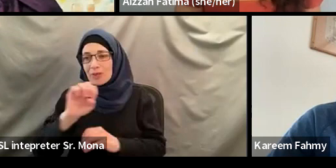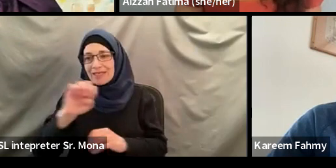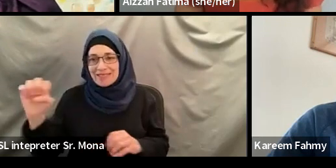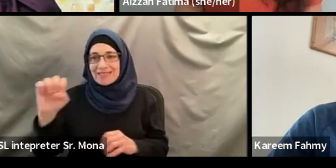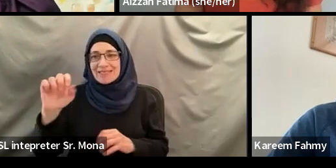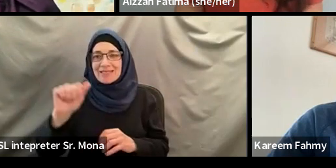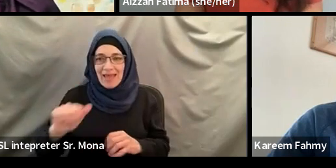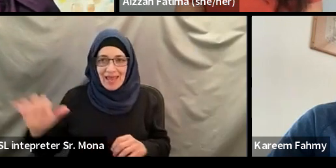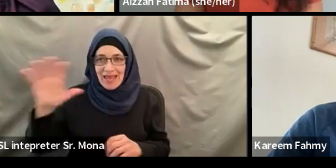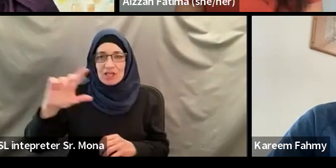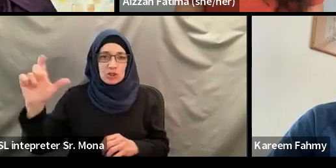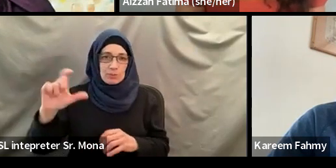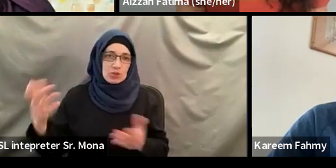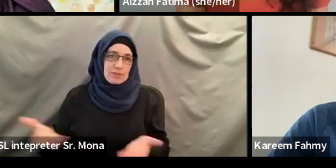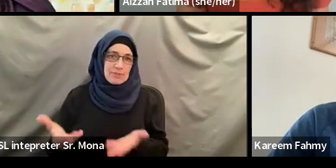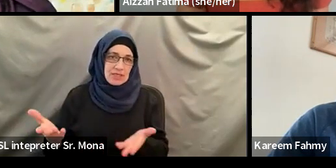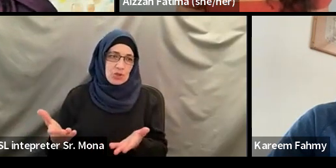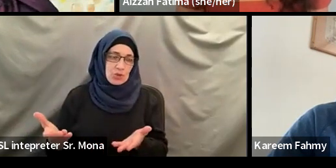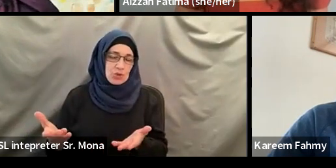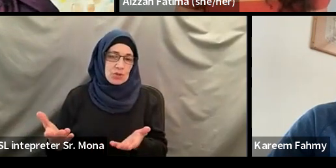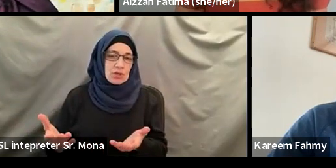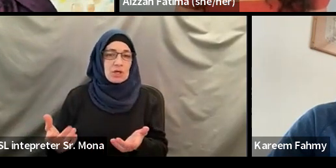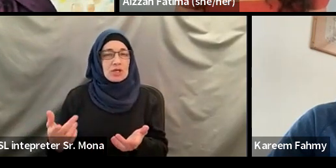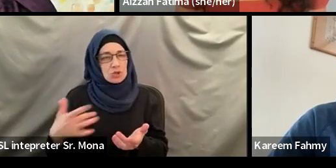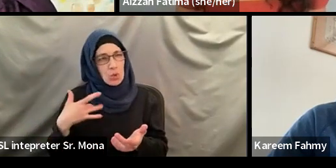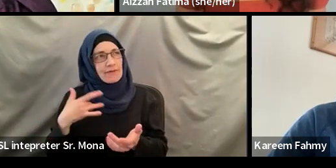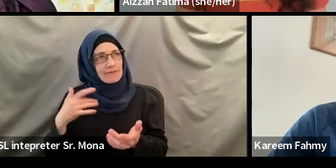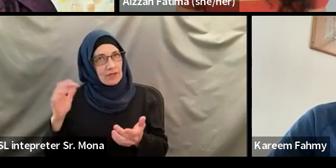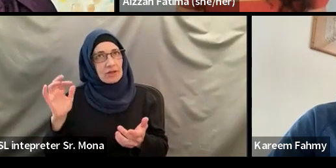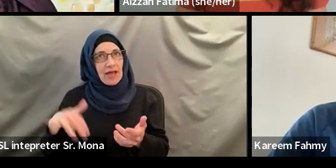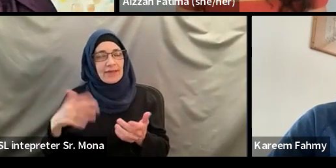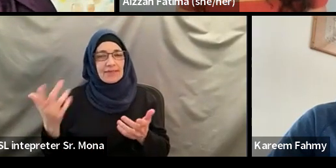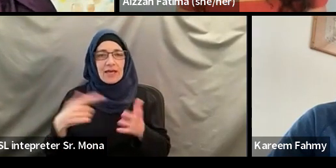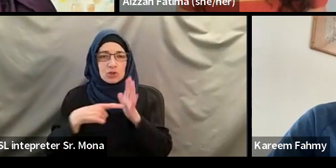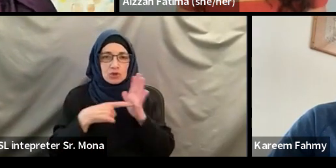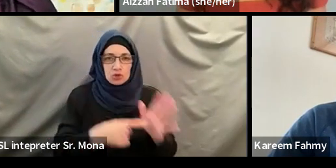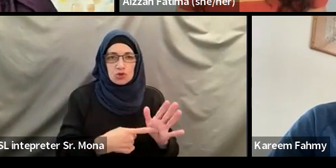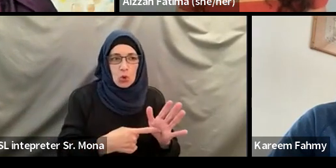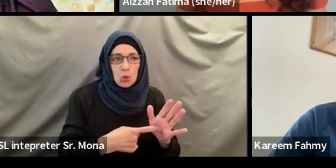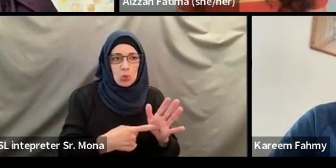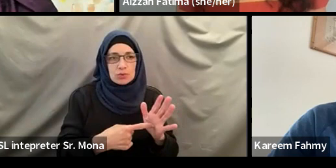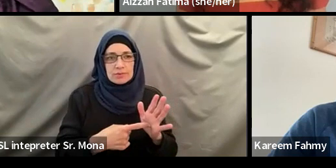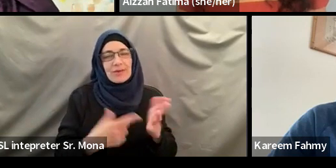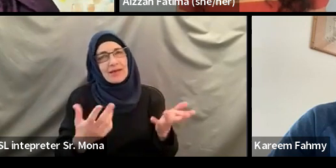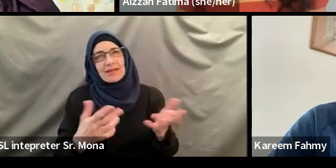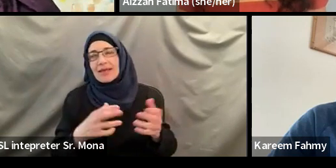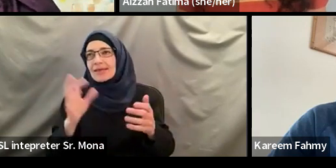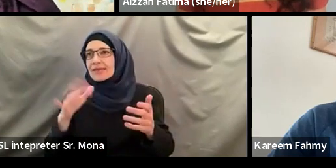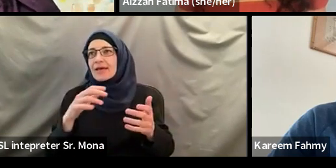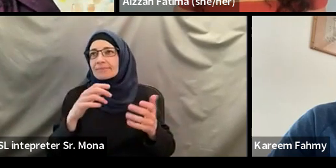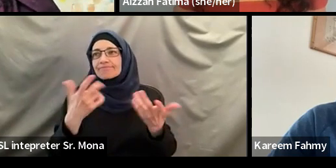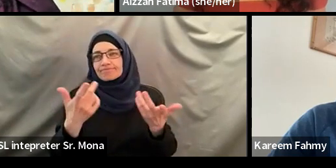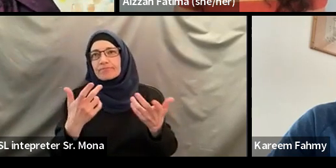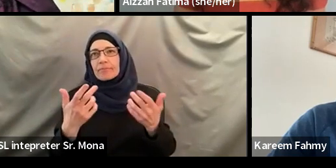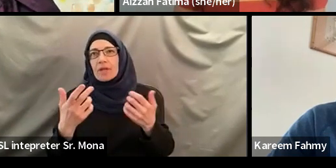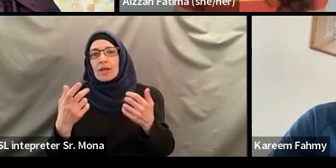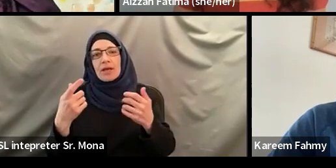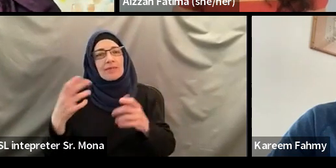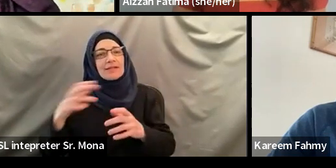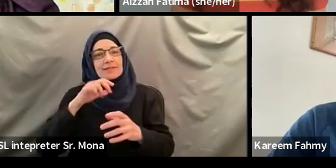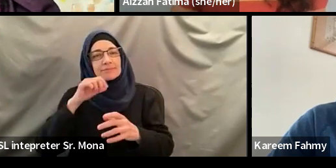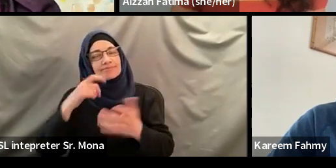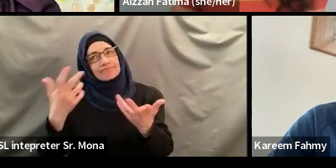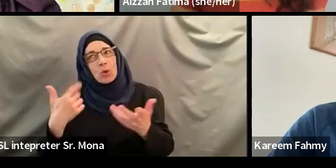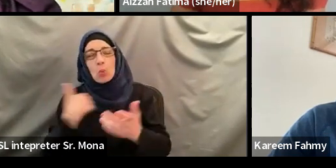Mm-hmm. Not only I think is that like reflected about the attention of our community for like positive representation, but also like the ongoing